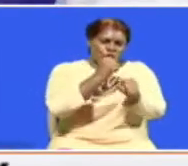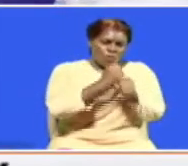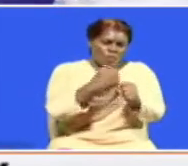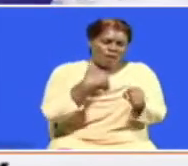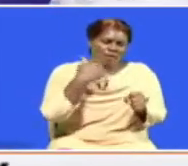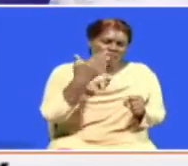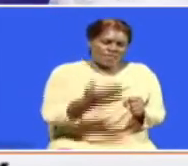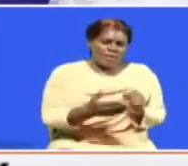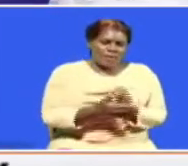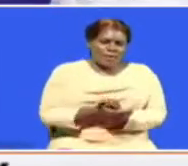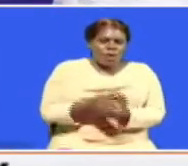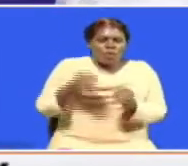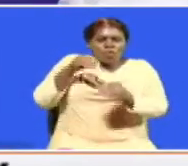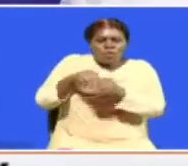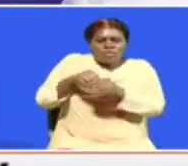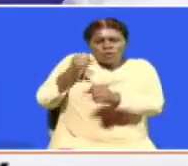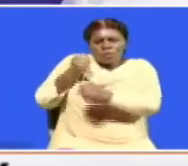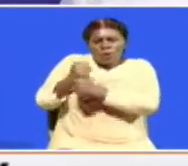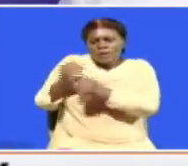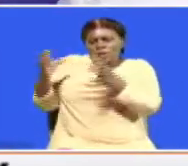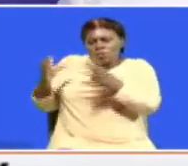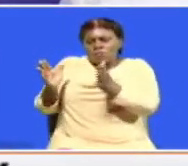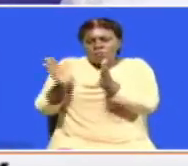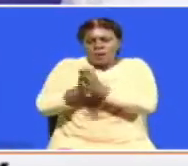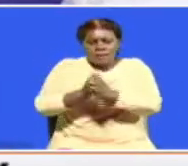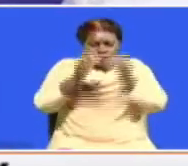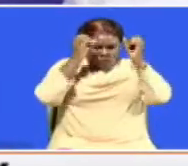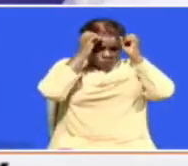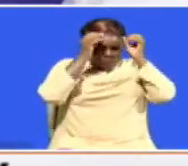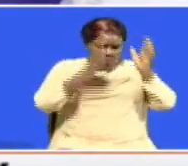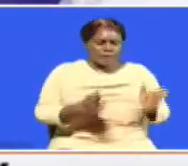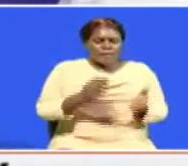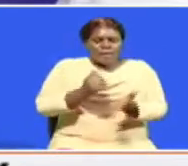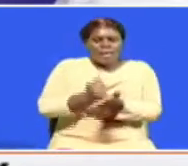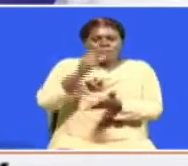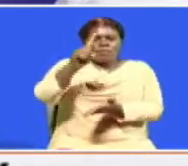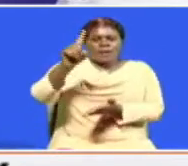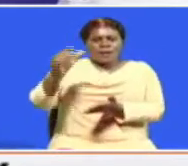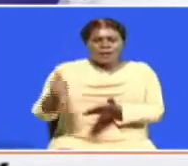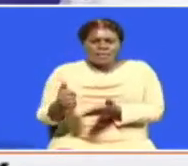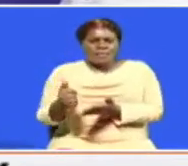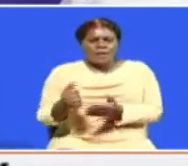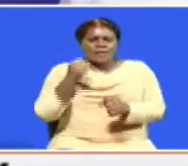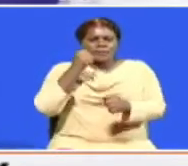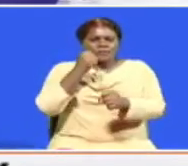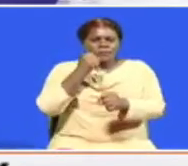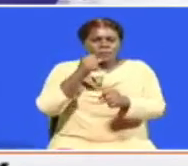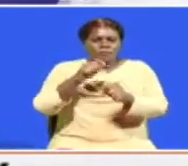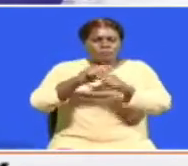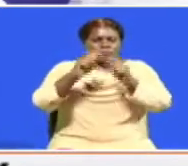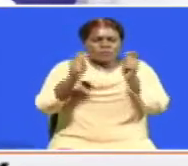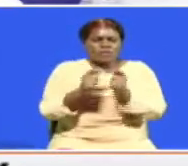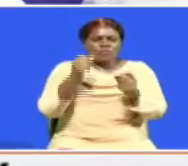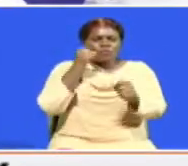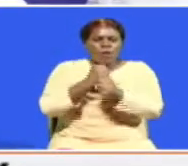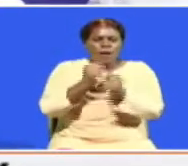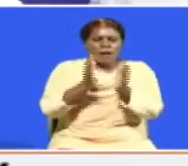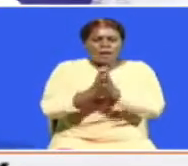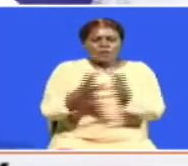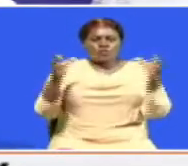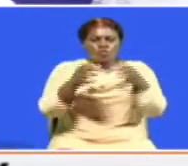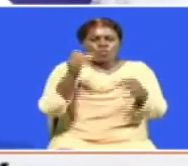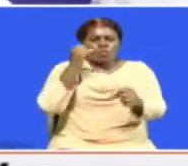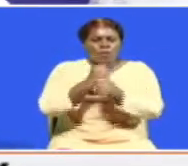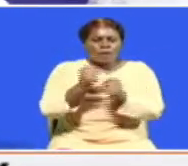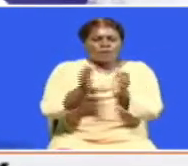exists among the staff and also the students. They can help each other, they have teamwork in terms of group work,